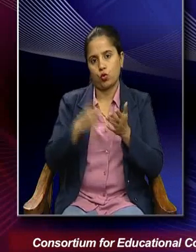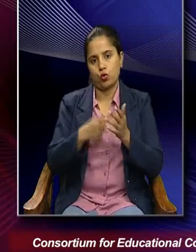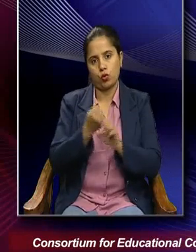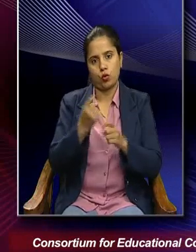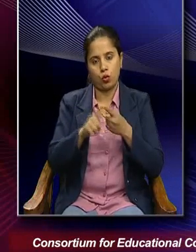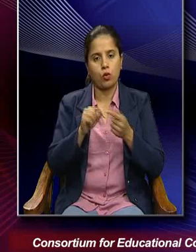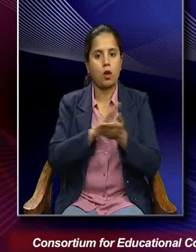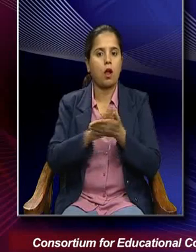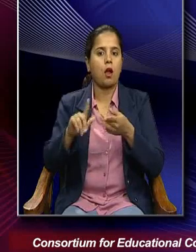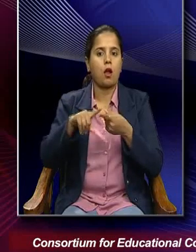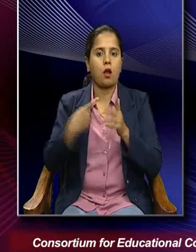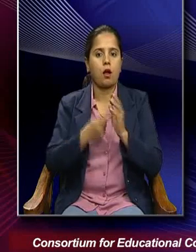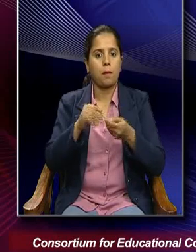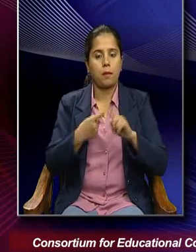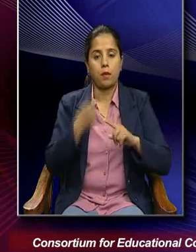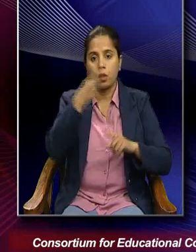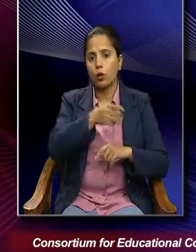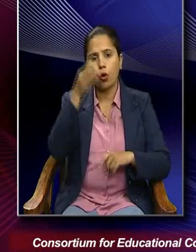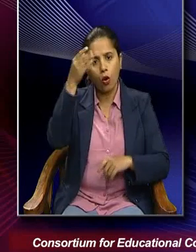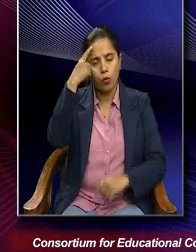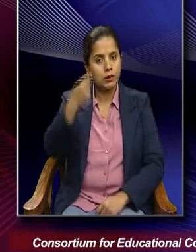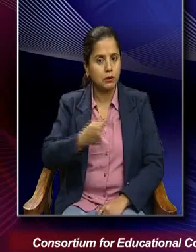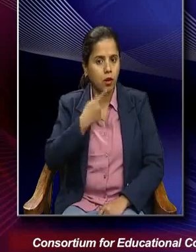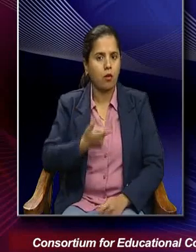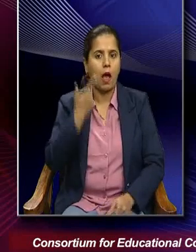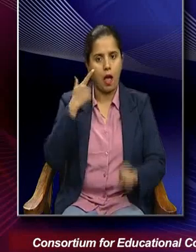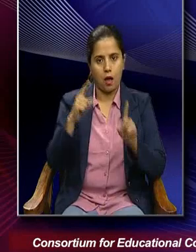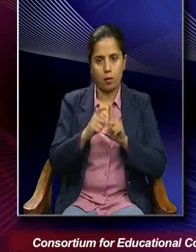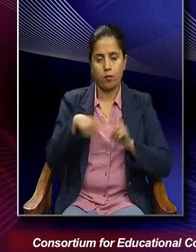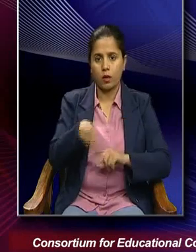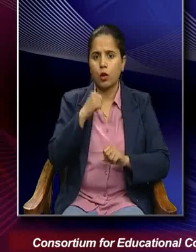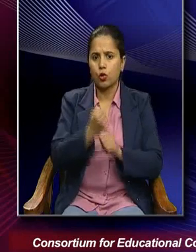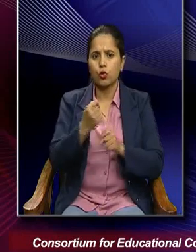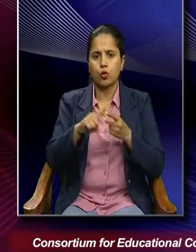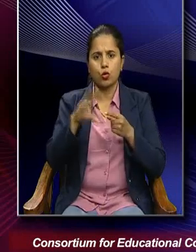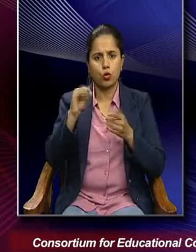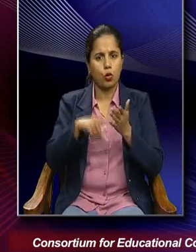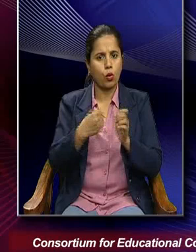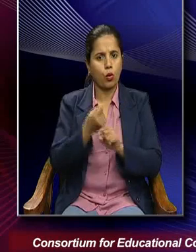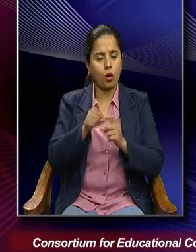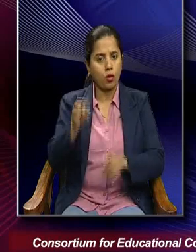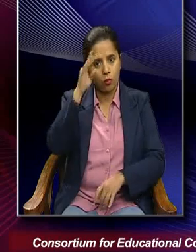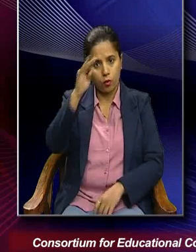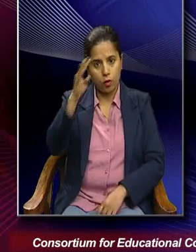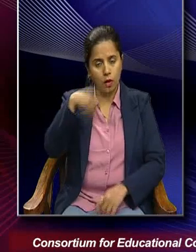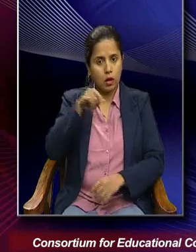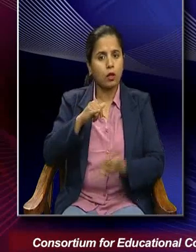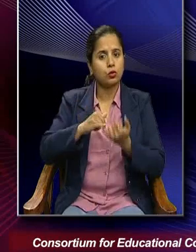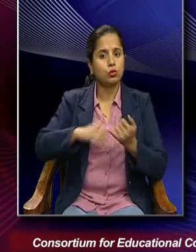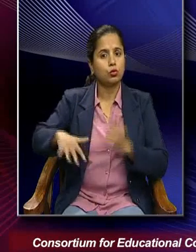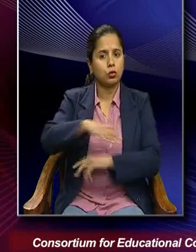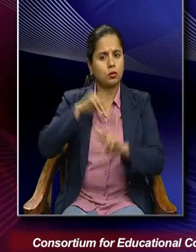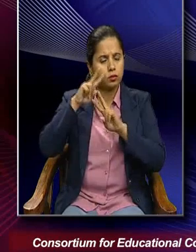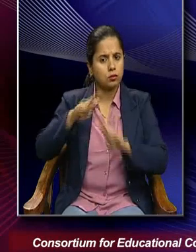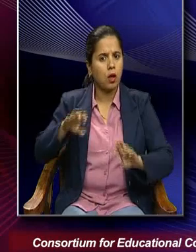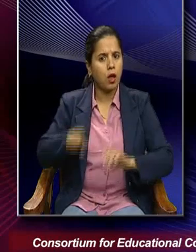his concept of self and identity. George Herbert Mead was a philosopher and a sociologist who